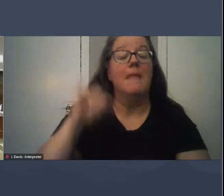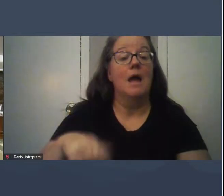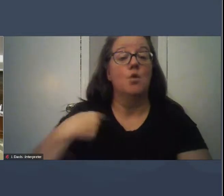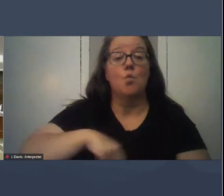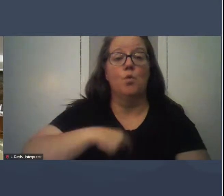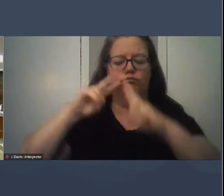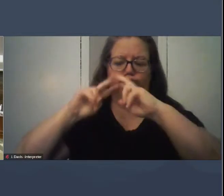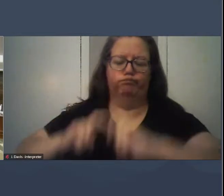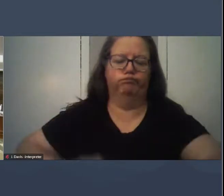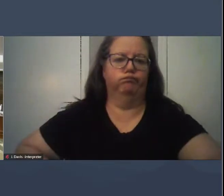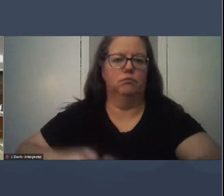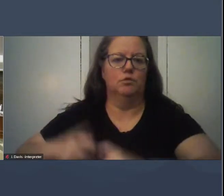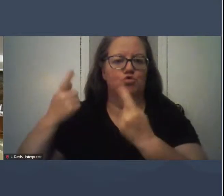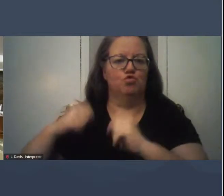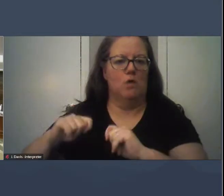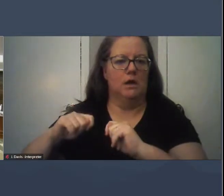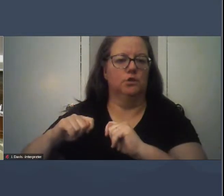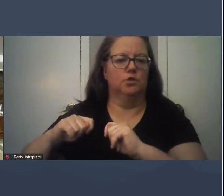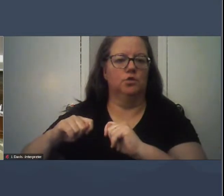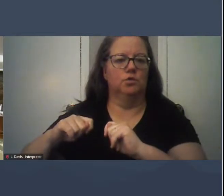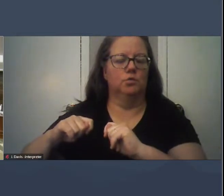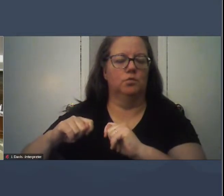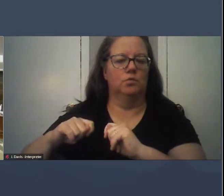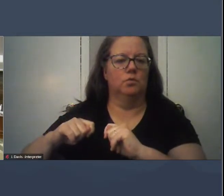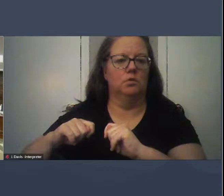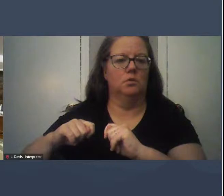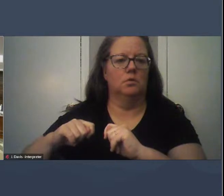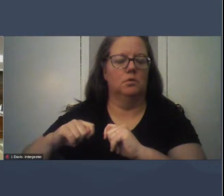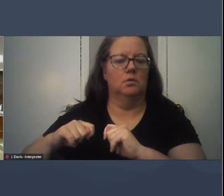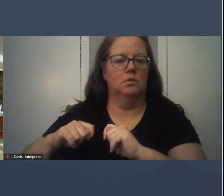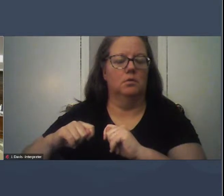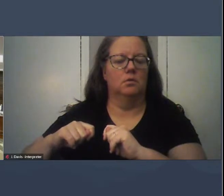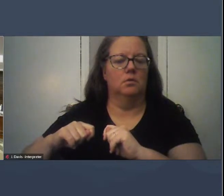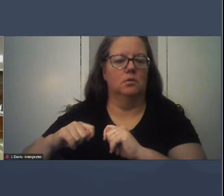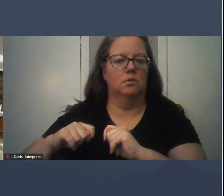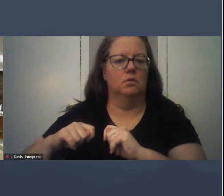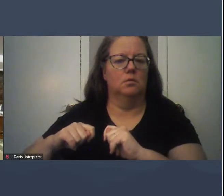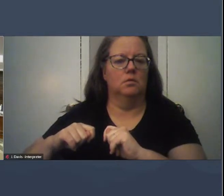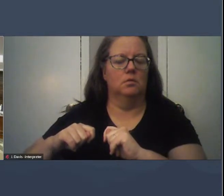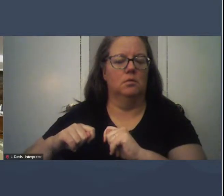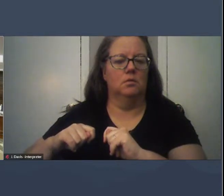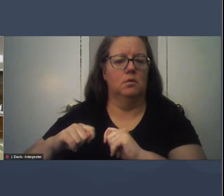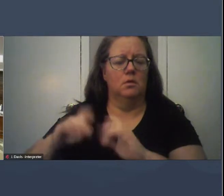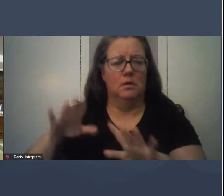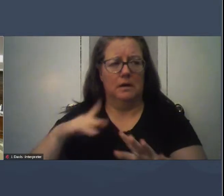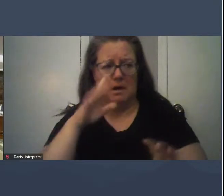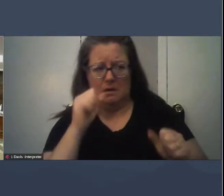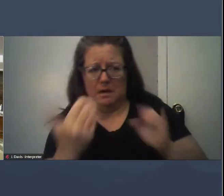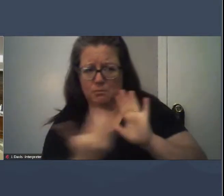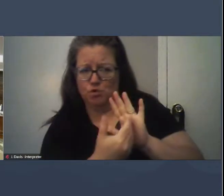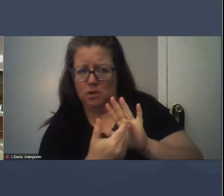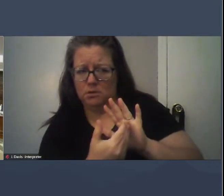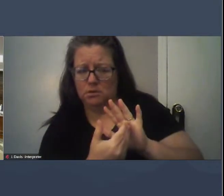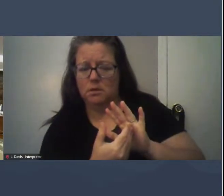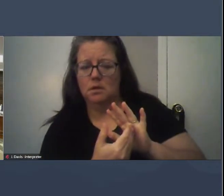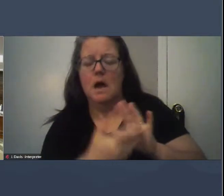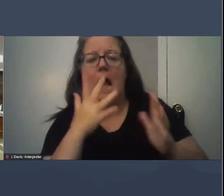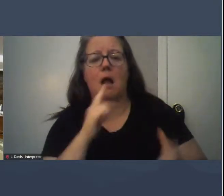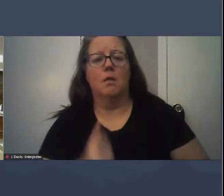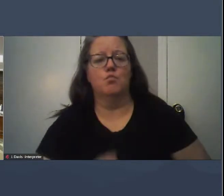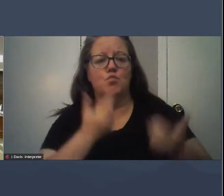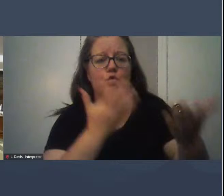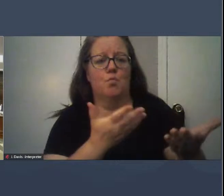looking at to try to put a bike store in. Can we, object? What you got? I'd like to propose,